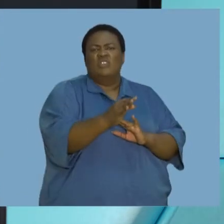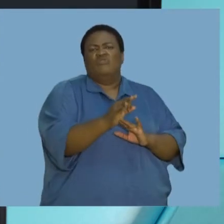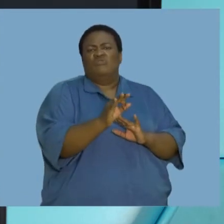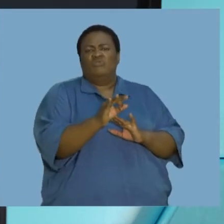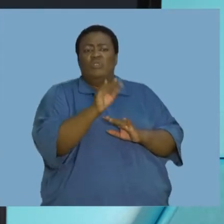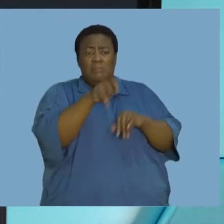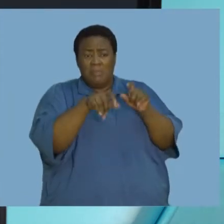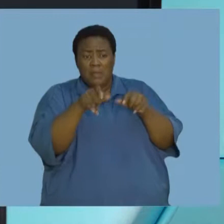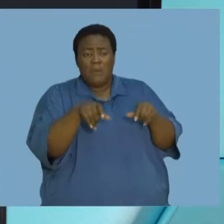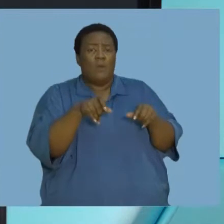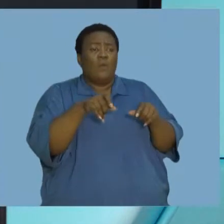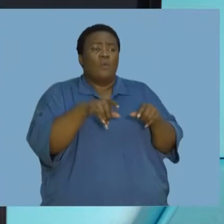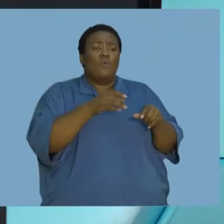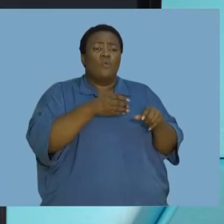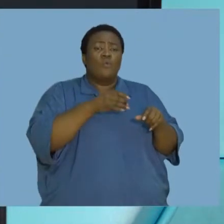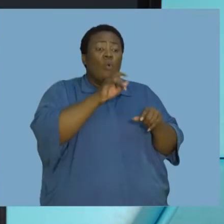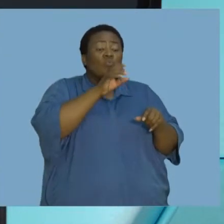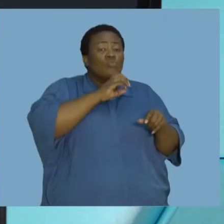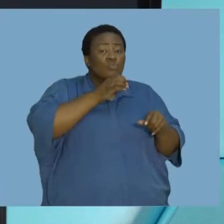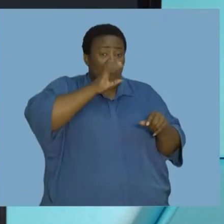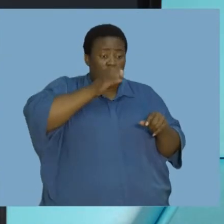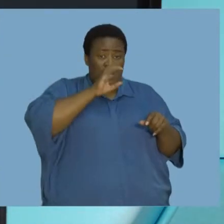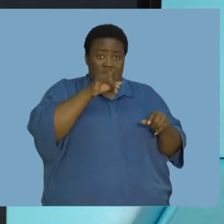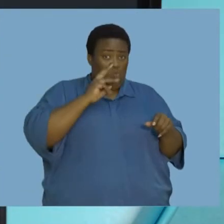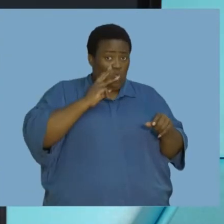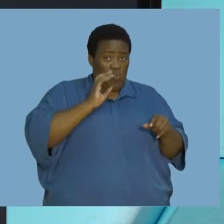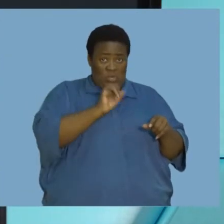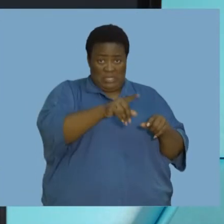organisms, as well as humans that consume these water along